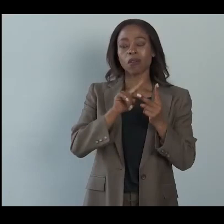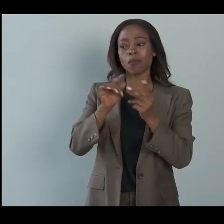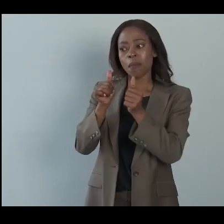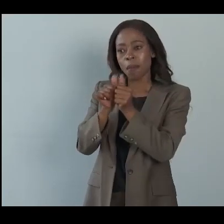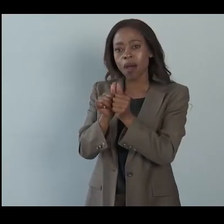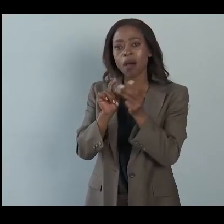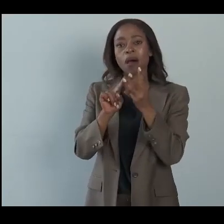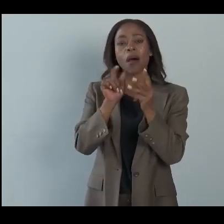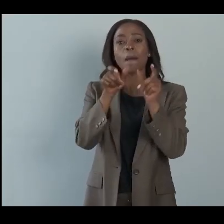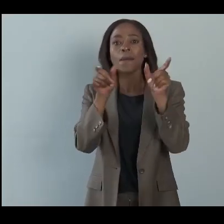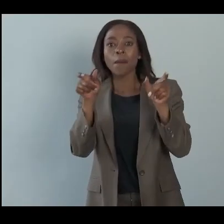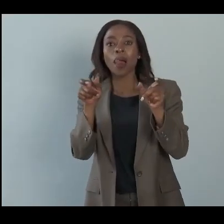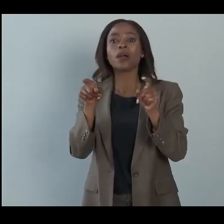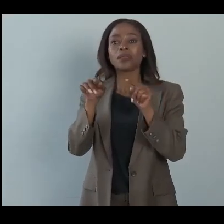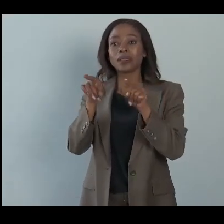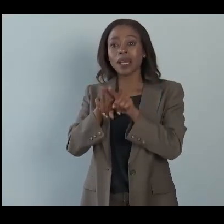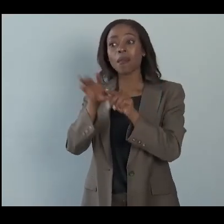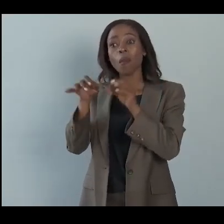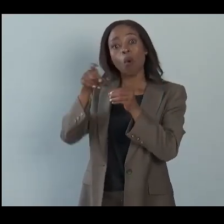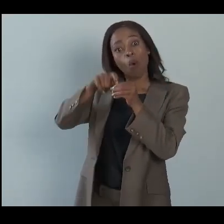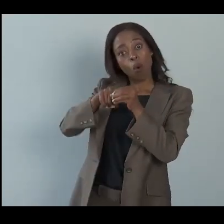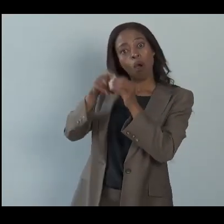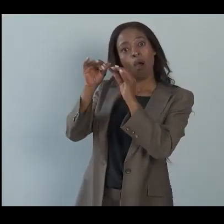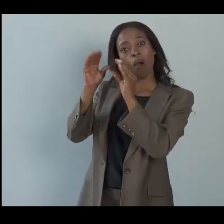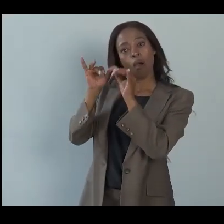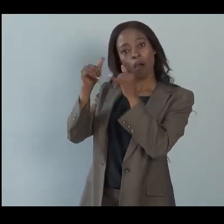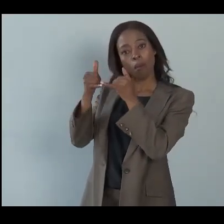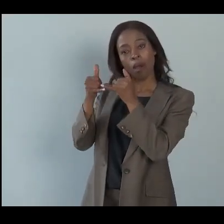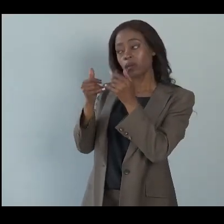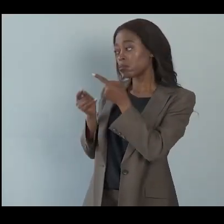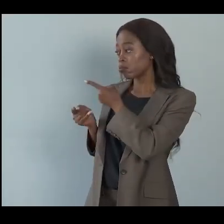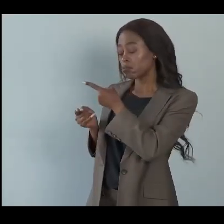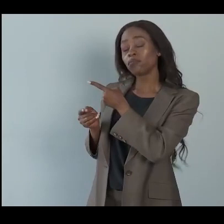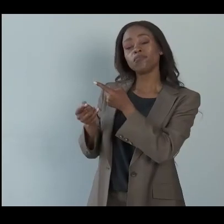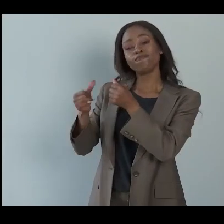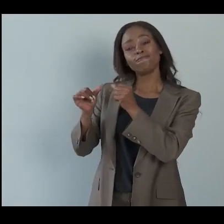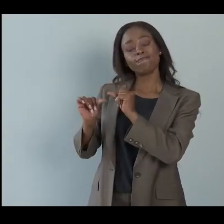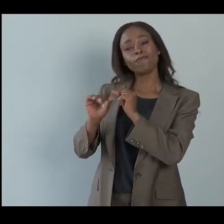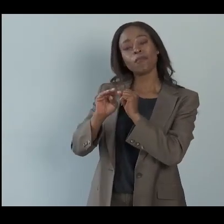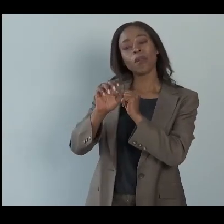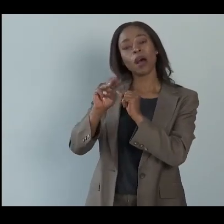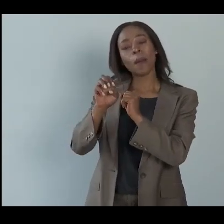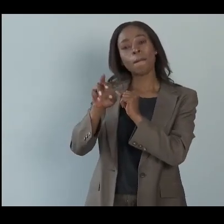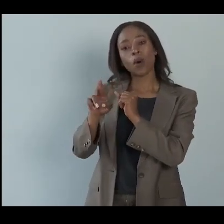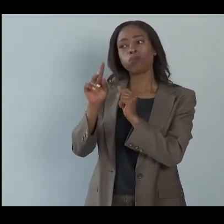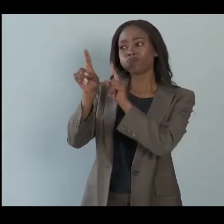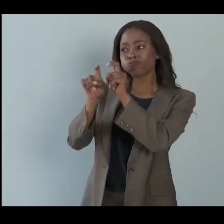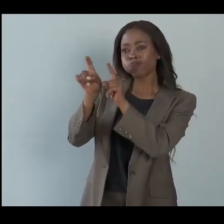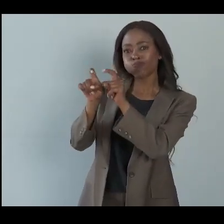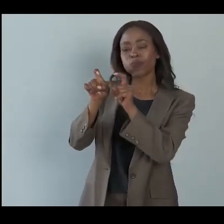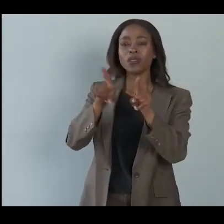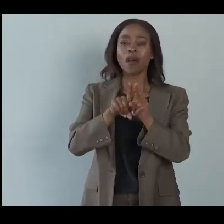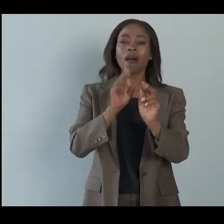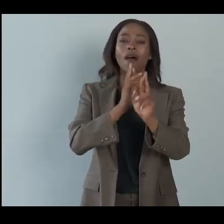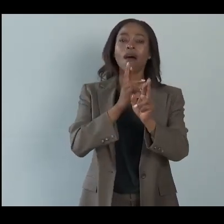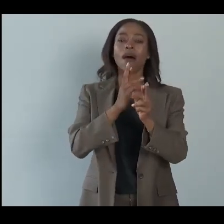people, and shareholders. With that, I will hand you over to Bronwyn Nielsen to host our Q&A. A reminder to everyone to post any